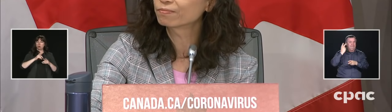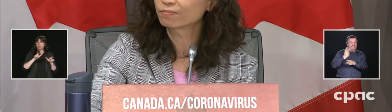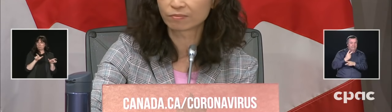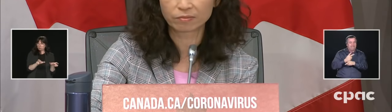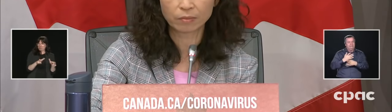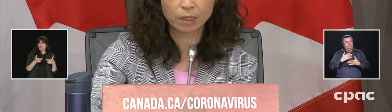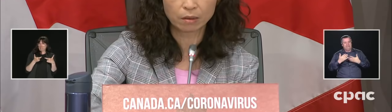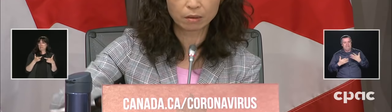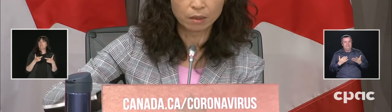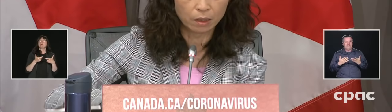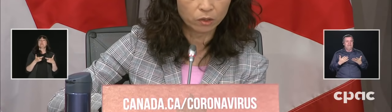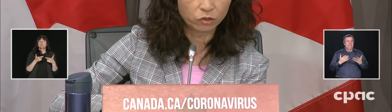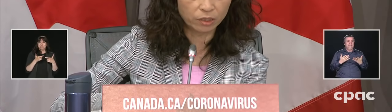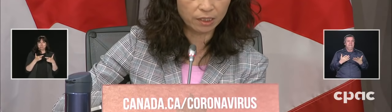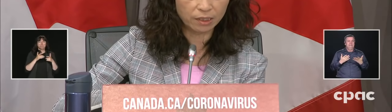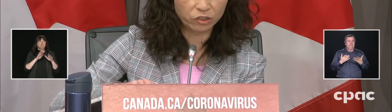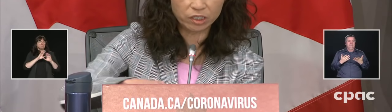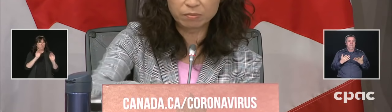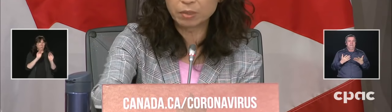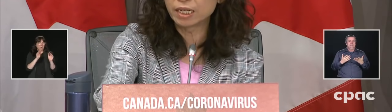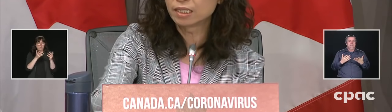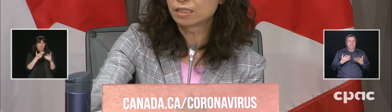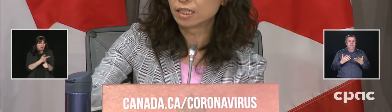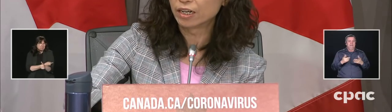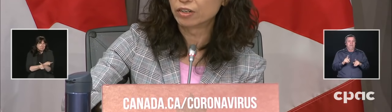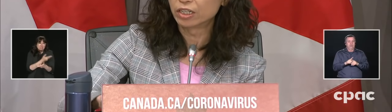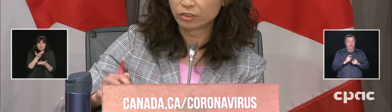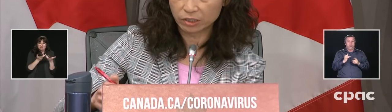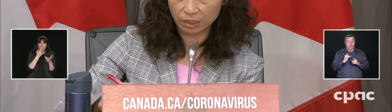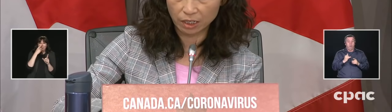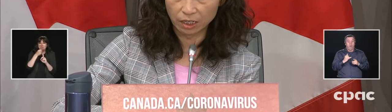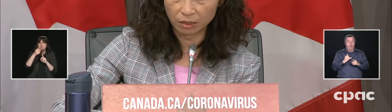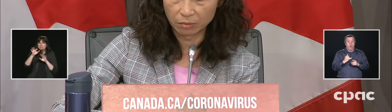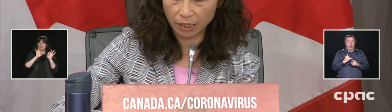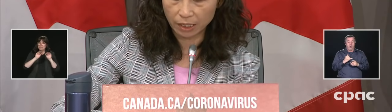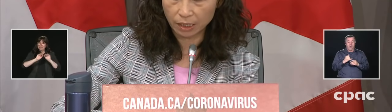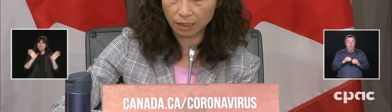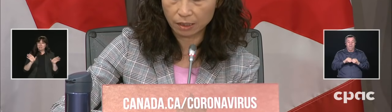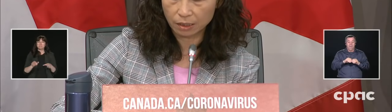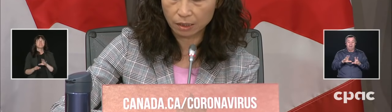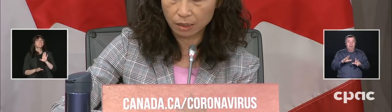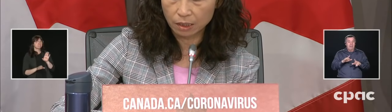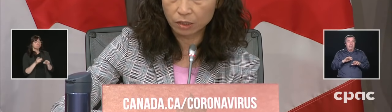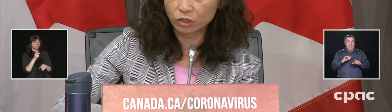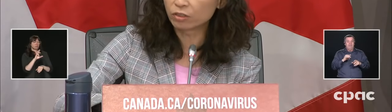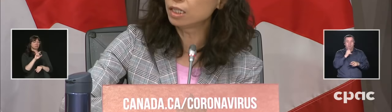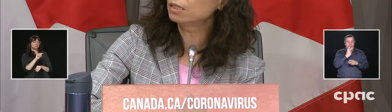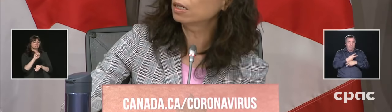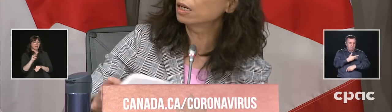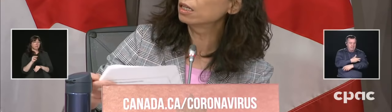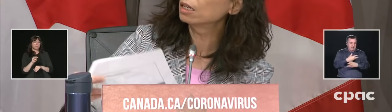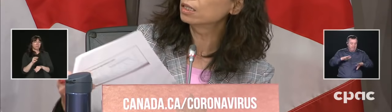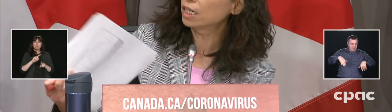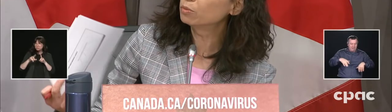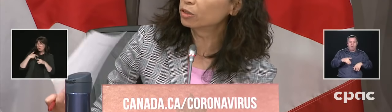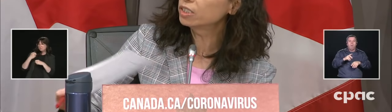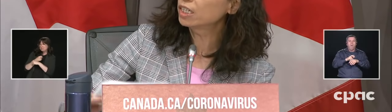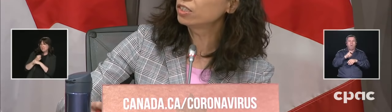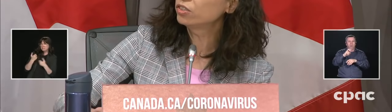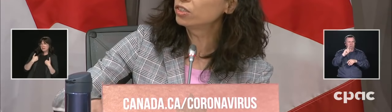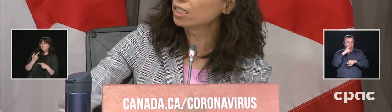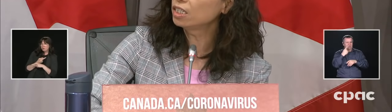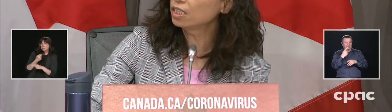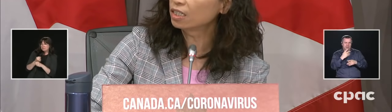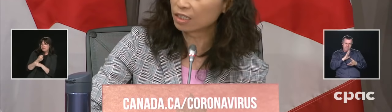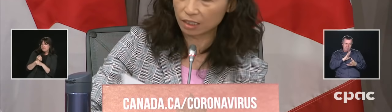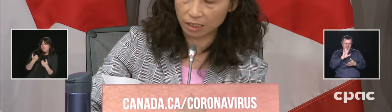me understand what you're saying there. So these are just planning scenarios. But you must have numbers, right? You have actual numbers. So these are the tables that